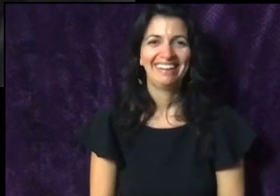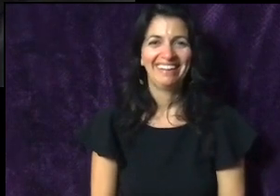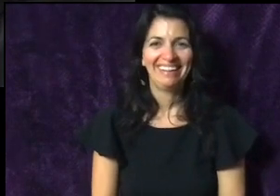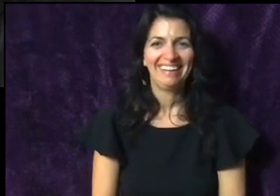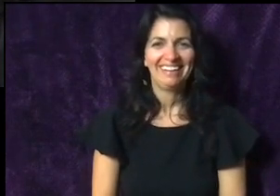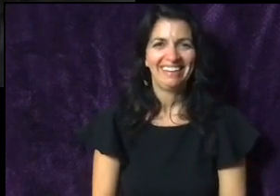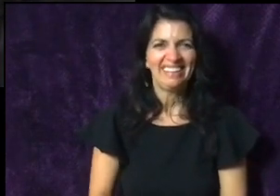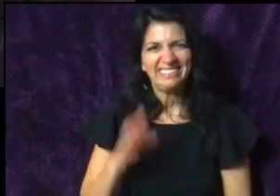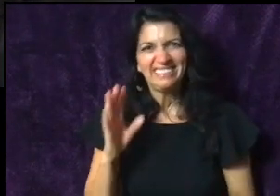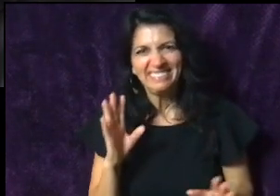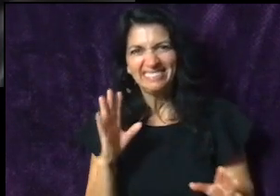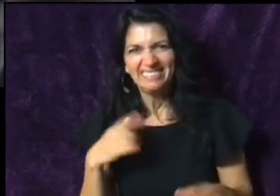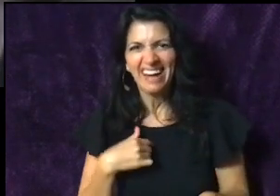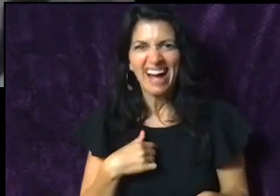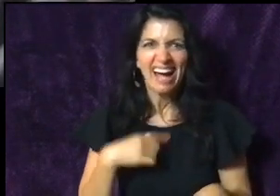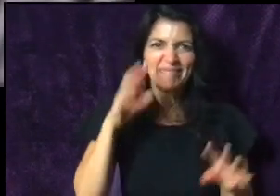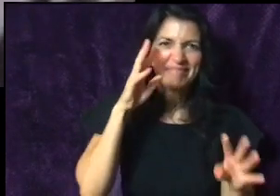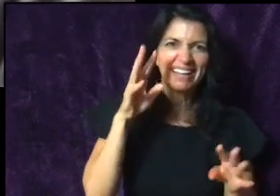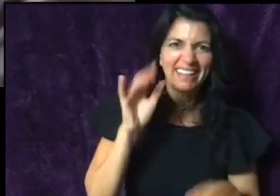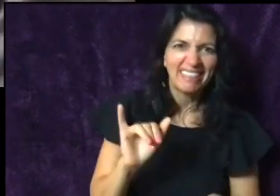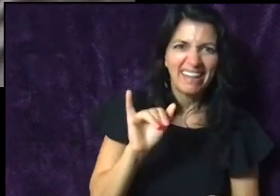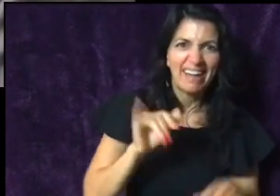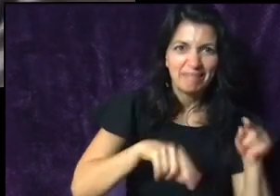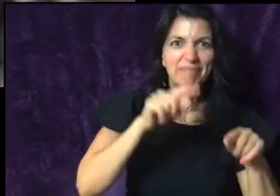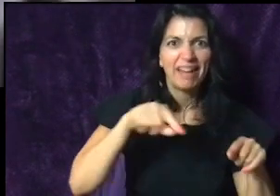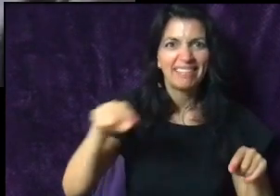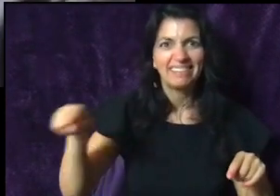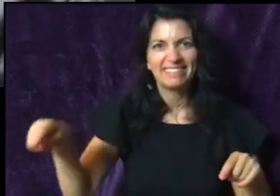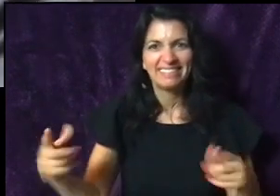Hello, I made that melody.